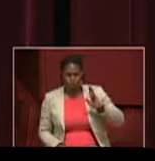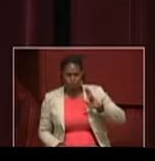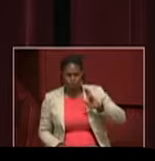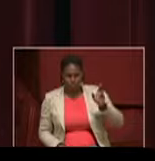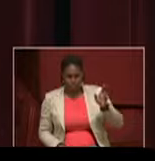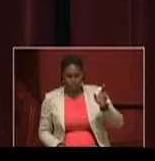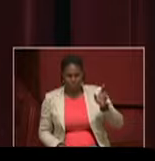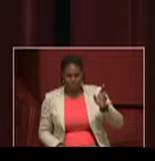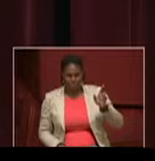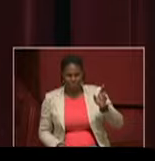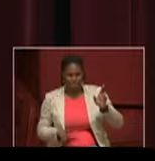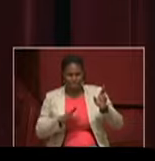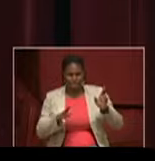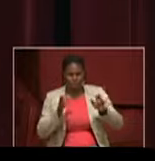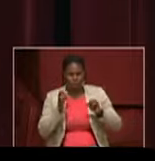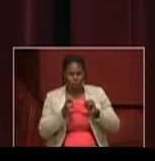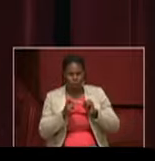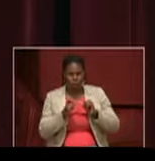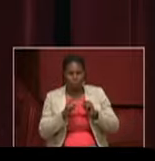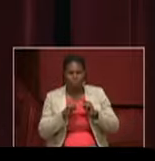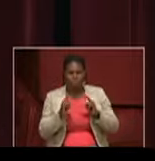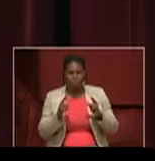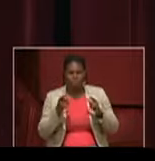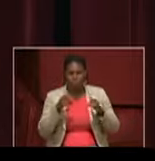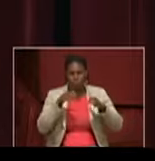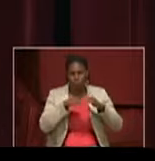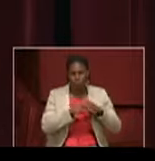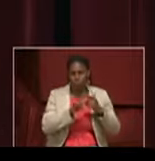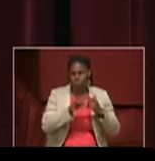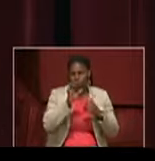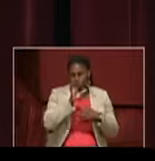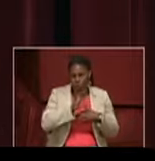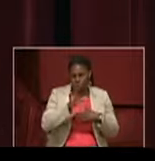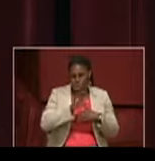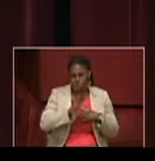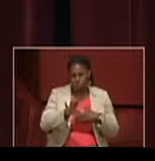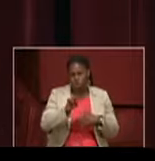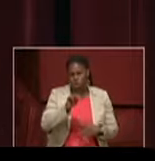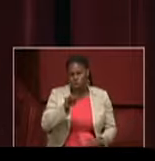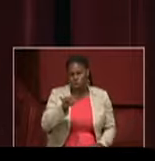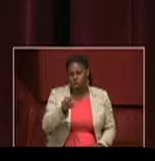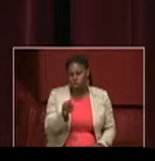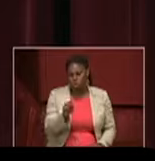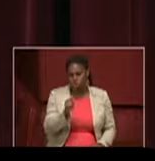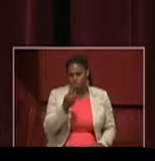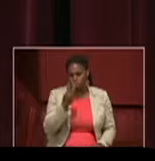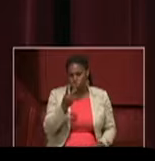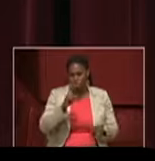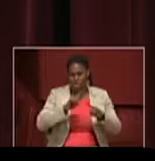don't remember the exact link, but it'll take you into Researcher News. The 2 different